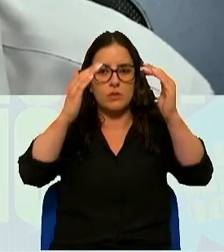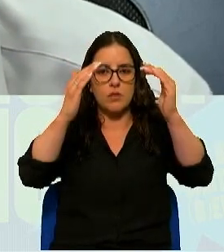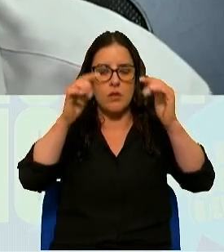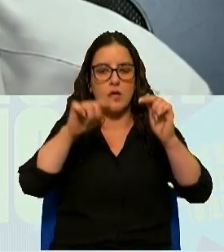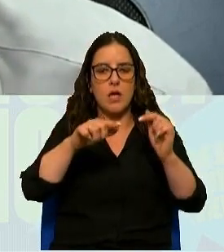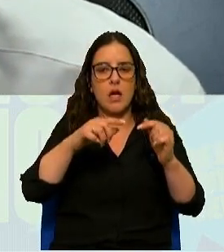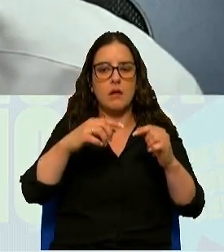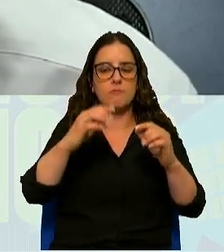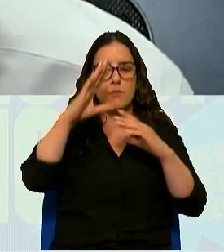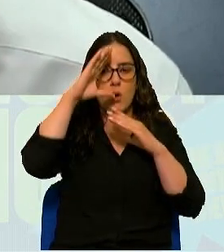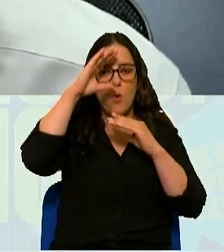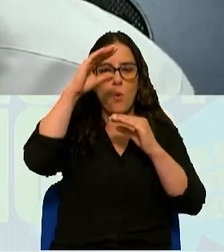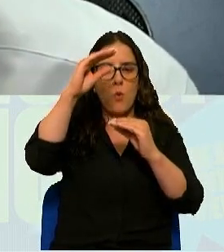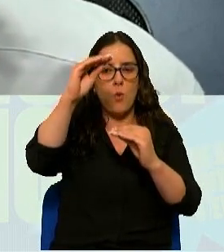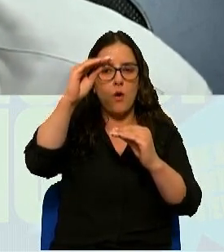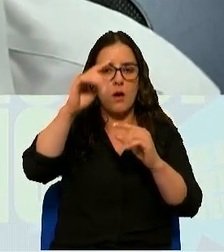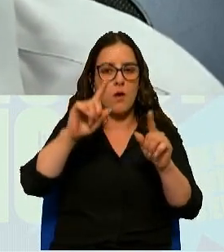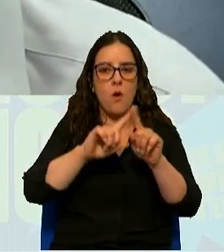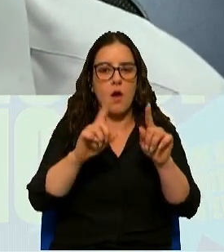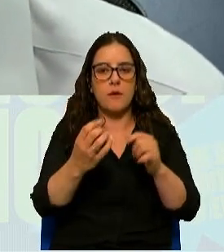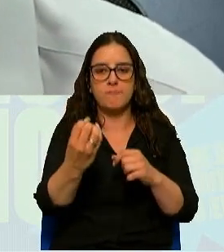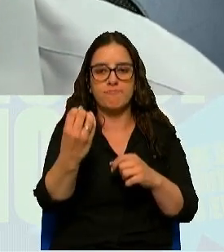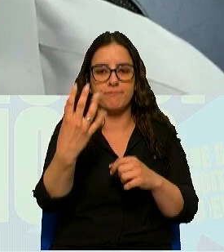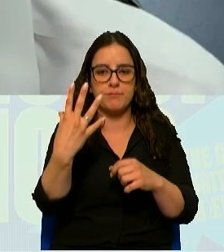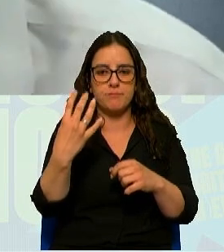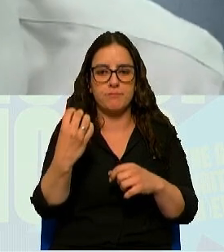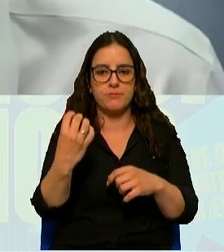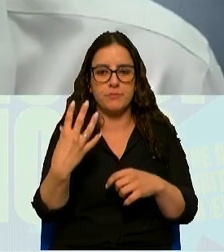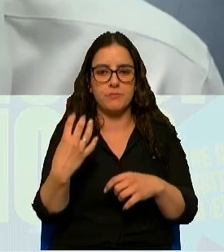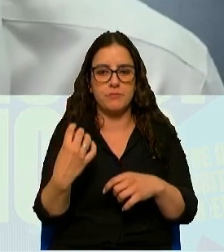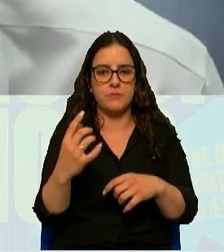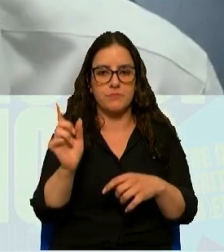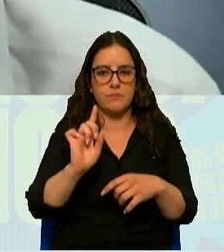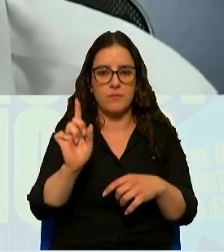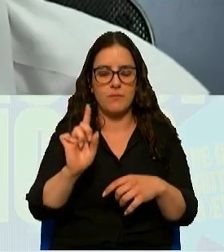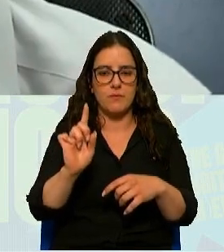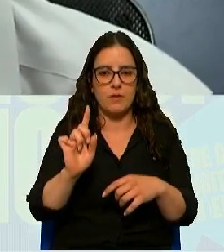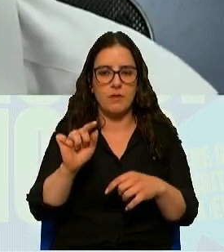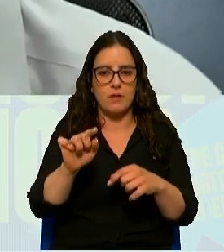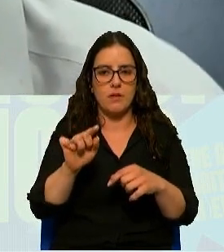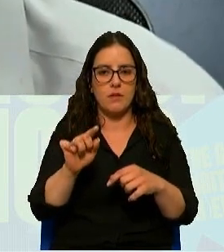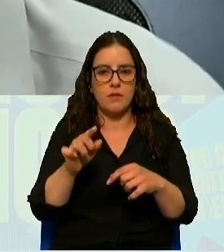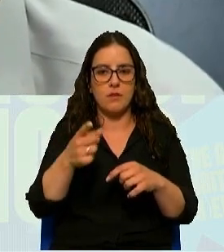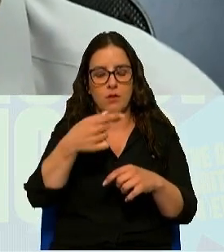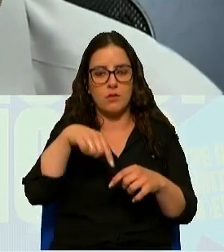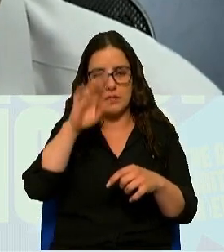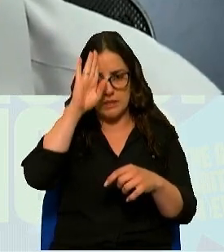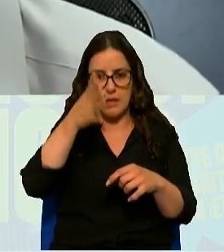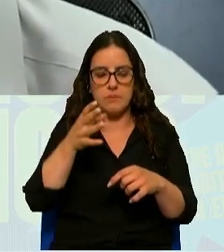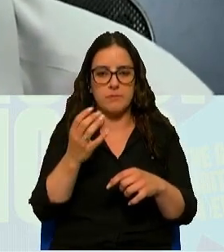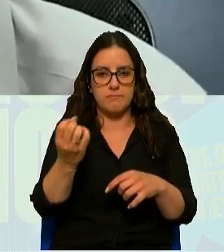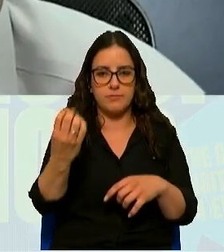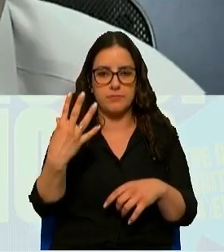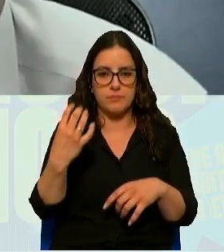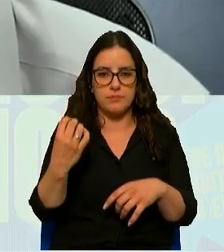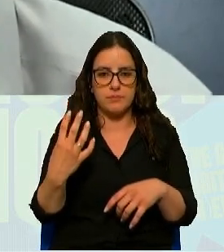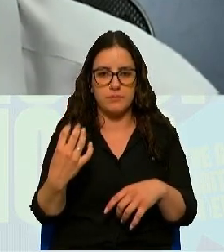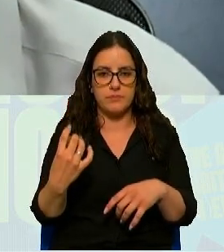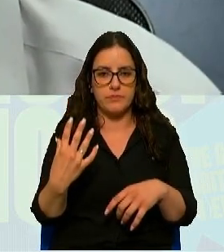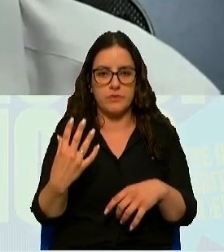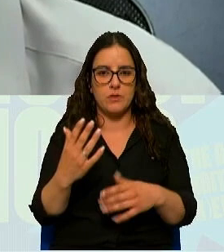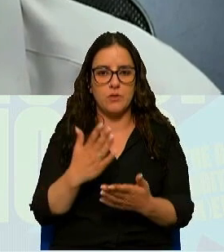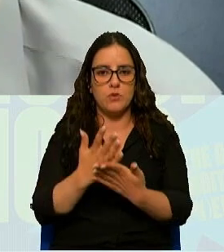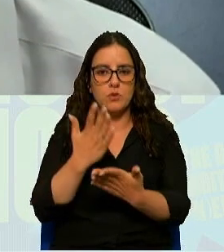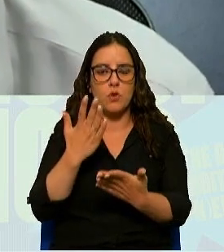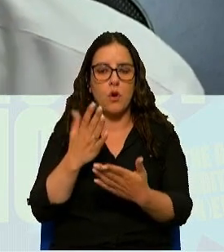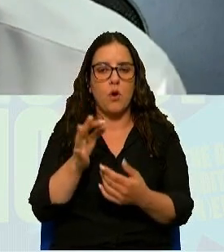And again, this is a mistake that humans would not make because we understand what a traffic light is. We understand that a traffic light is not just the presence